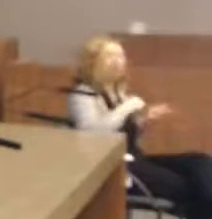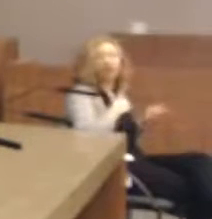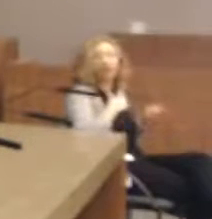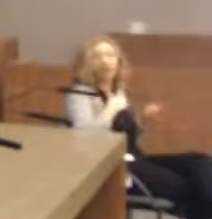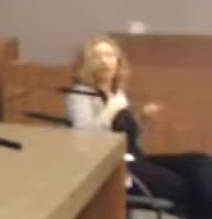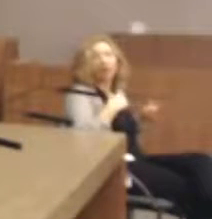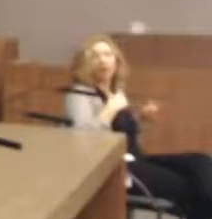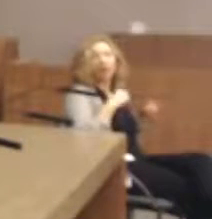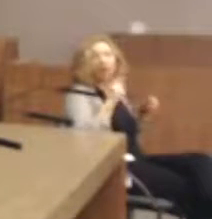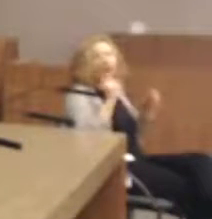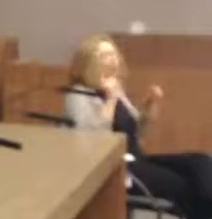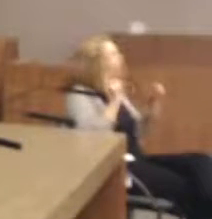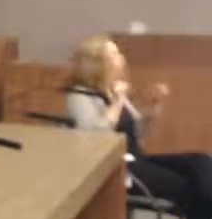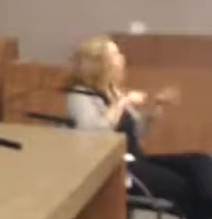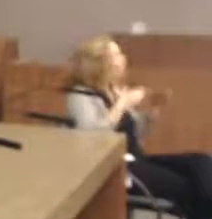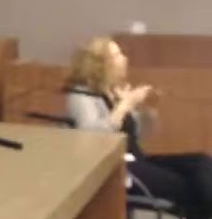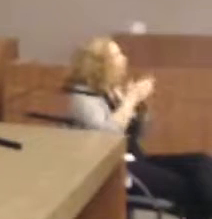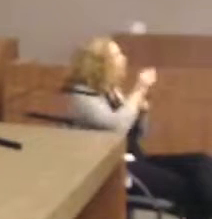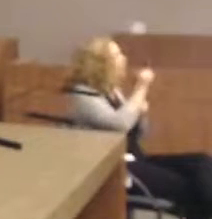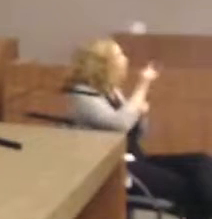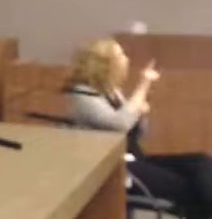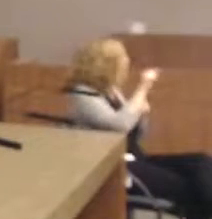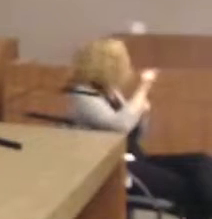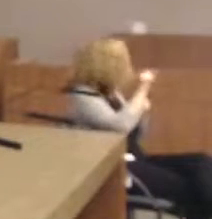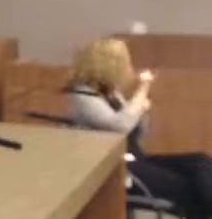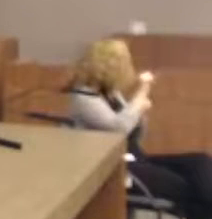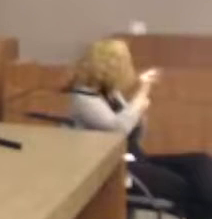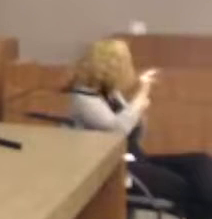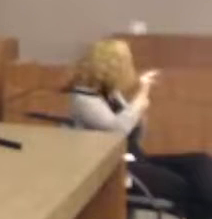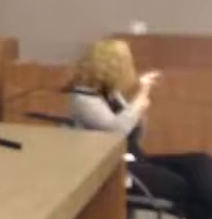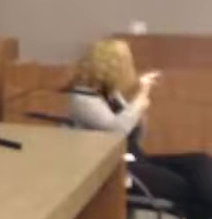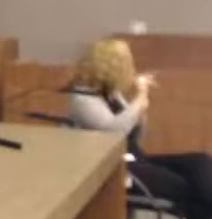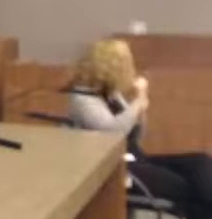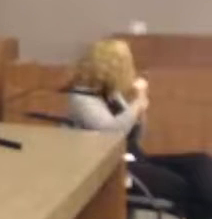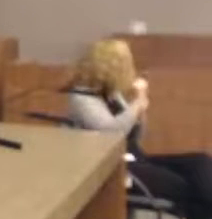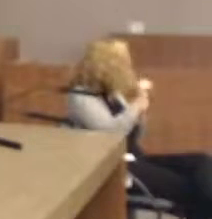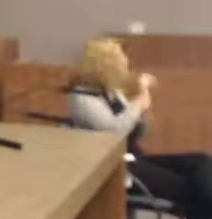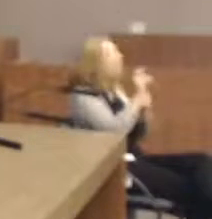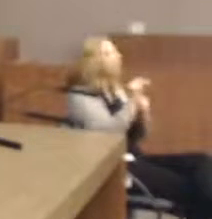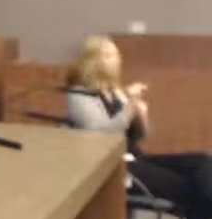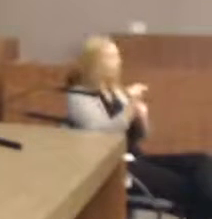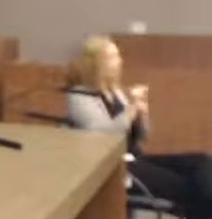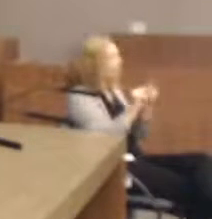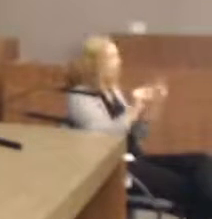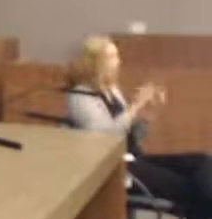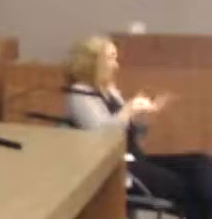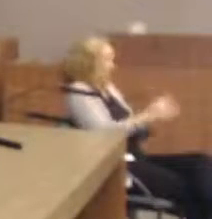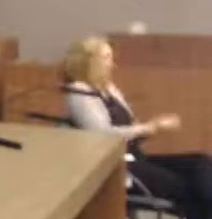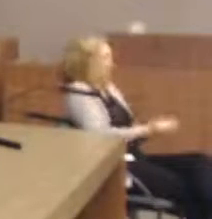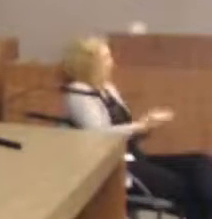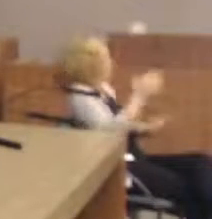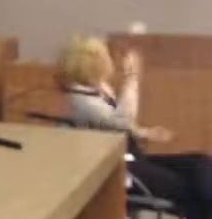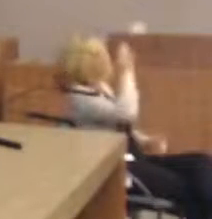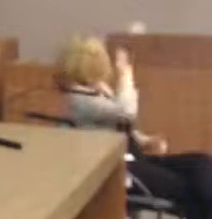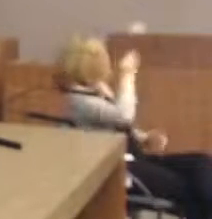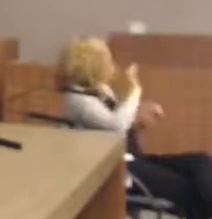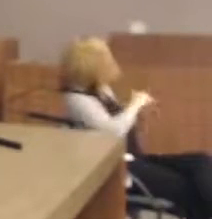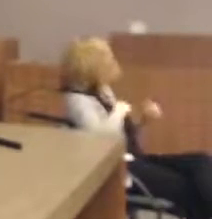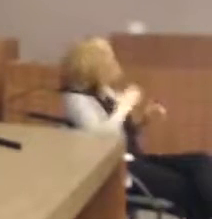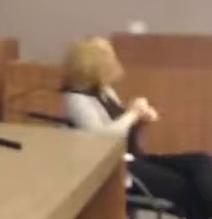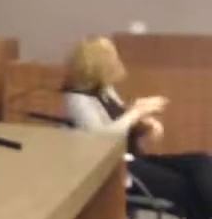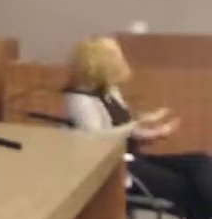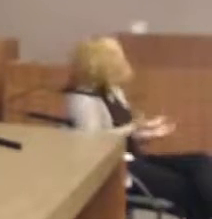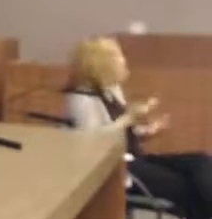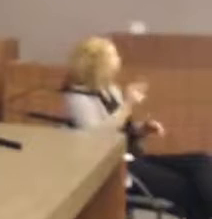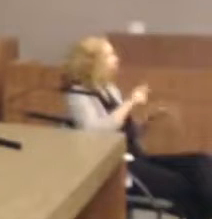didn't realize I was through the Altamont. I was like, when is the Altamont coming? I had already gone through it because you're doing other things. You're talking, you're paying attention to something else.